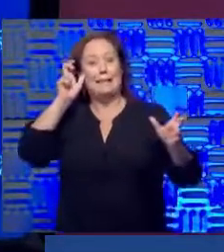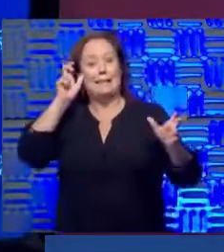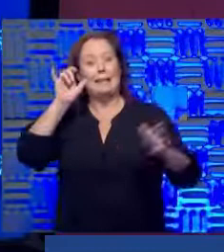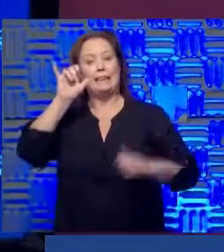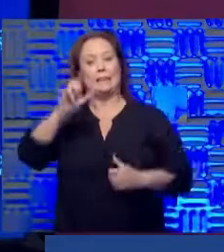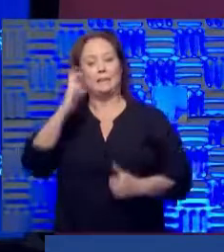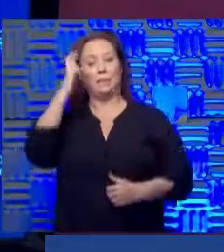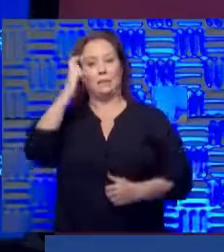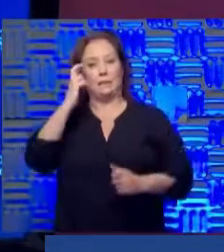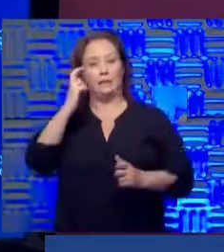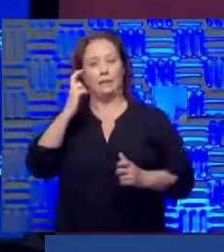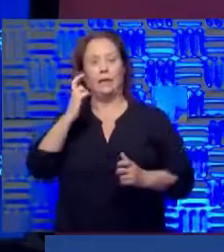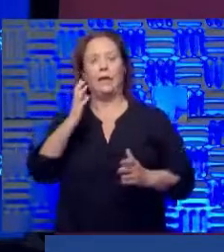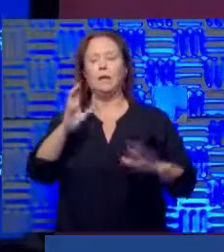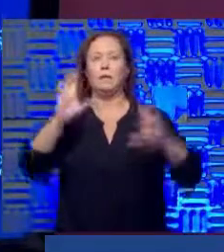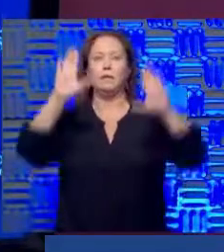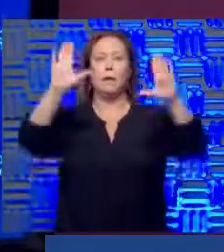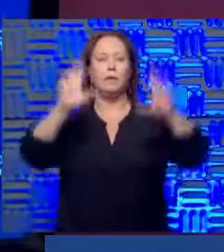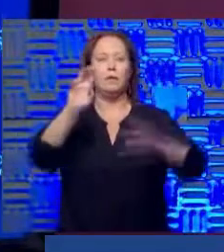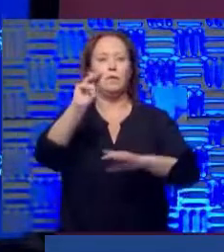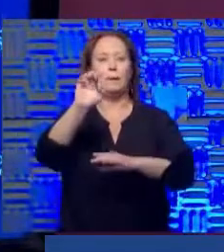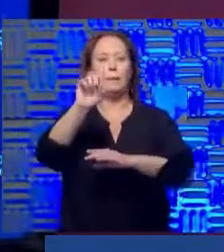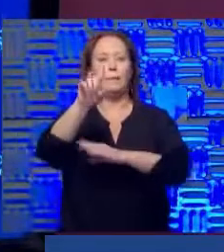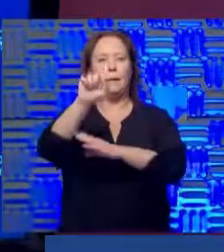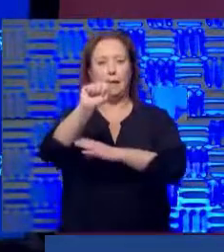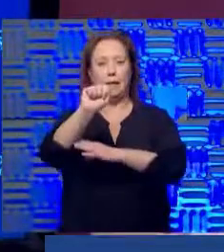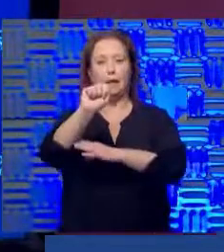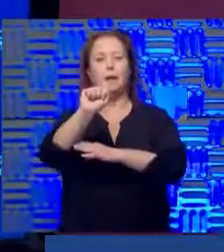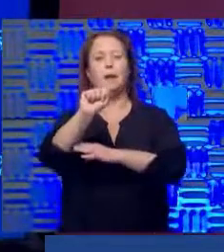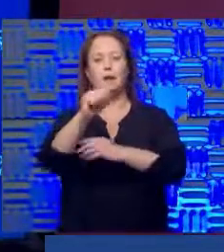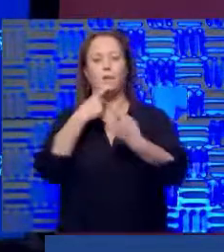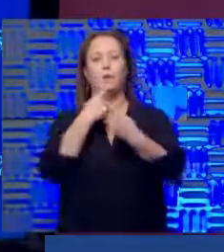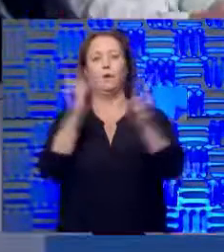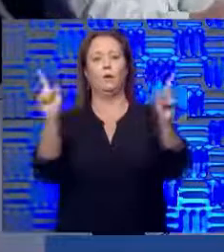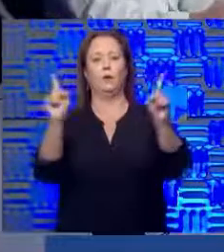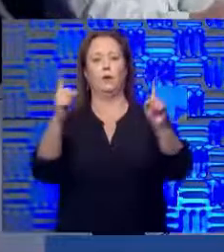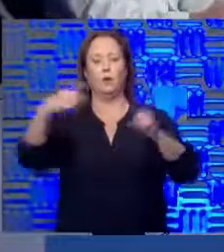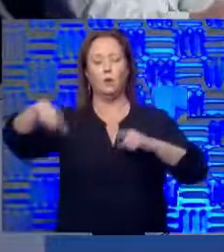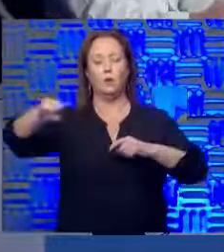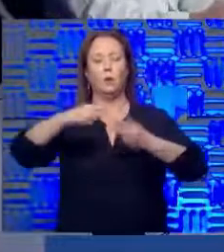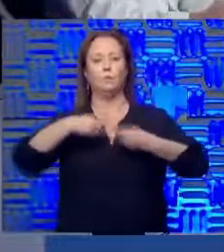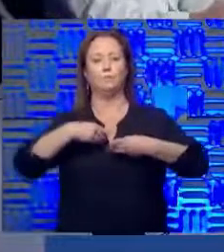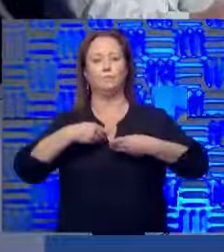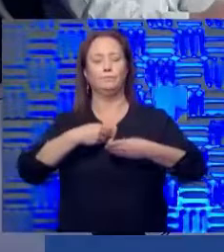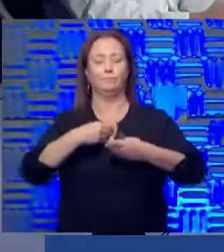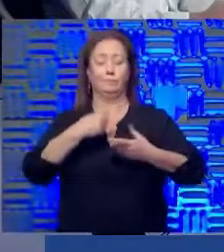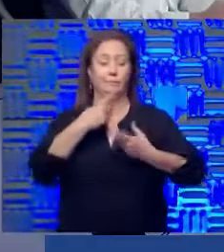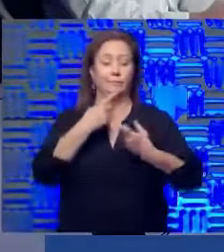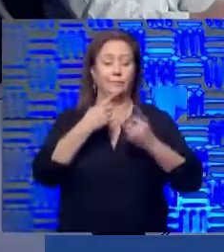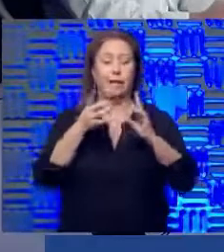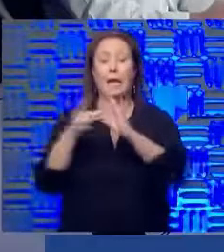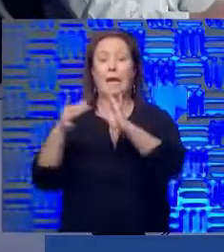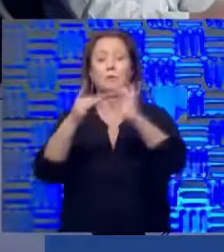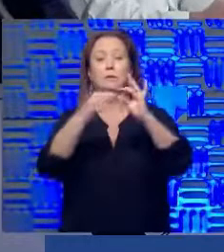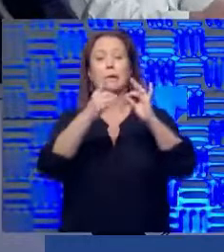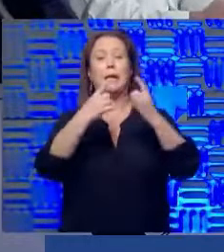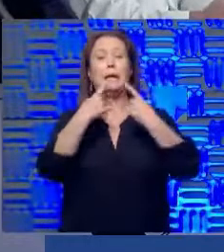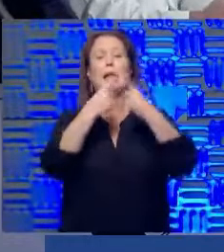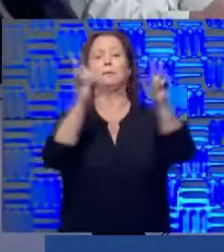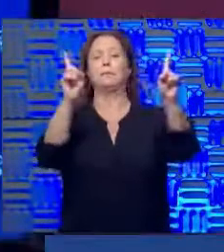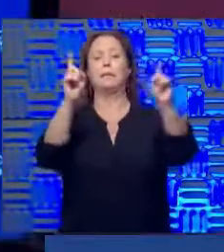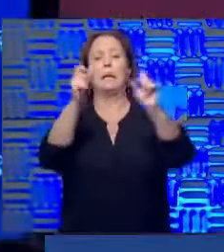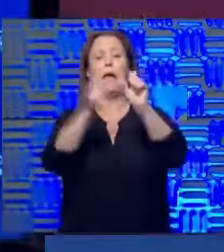it's great that people listened. And thank you to the media for getting the word out, and for you guys taking the time every day to do these. I mean, it takes